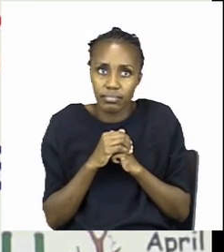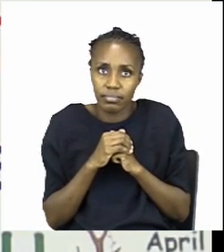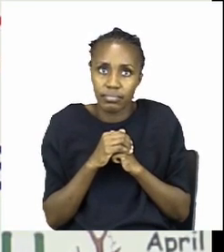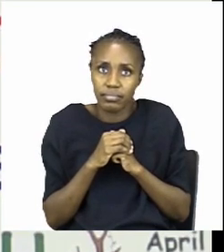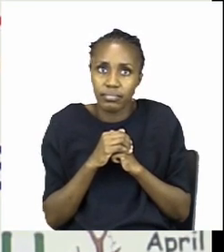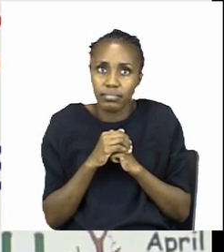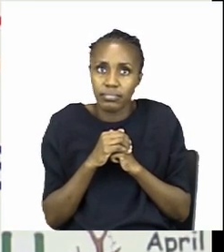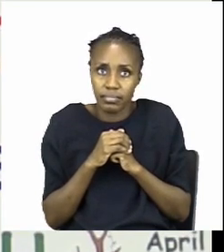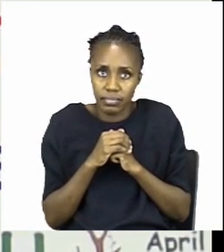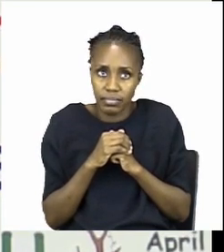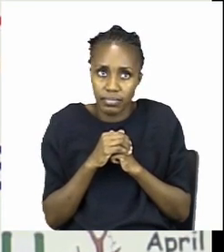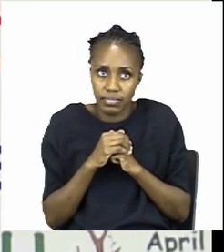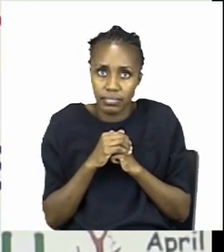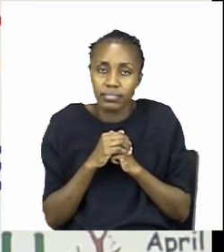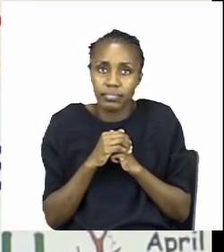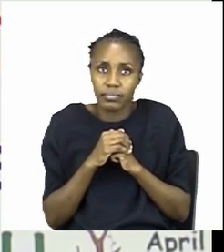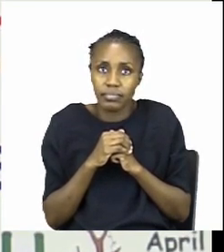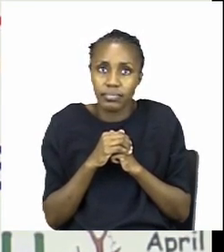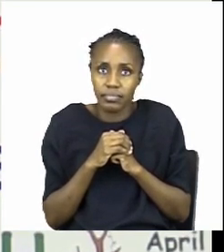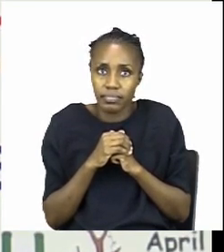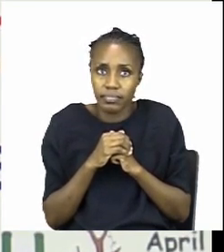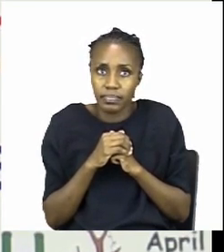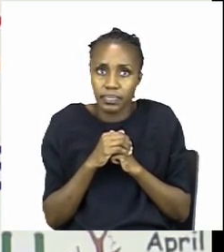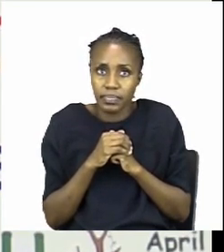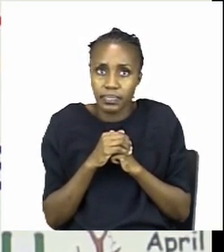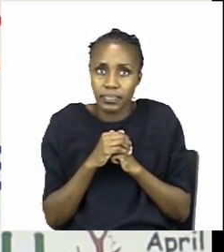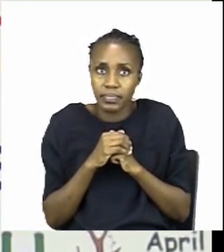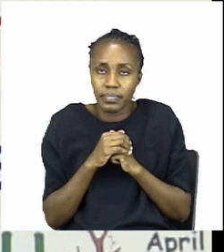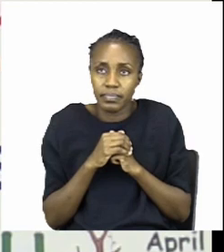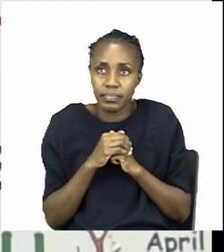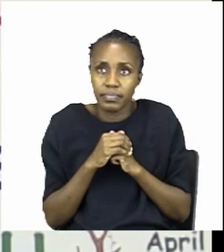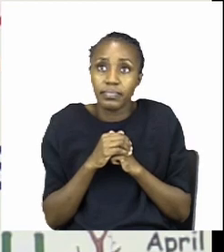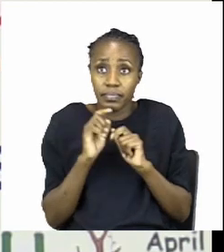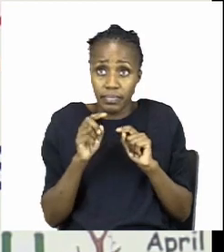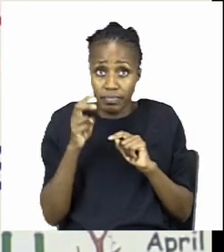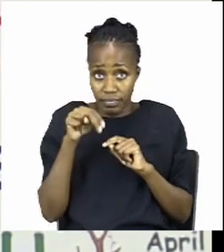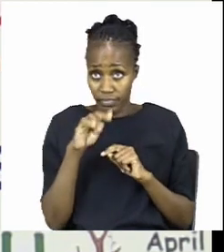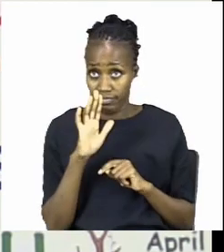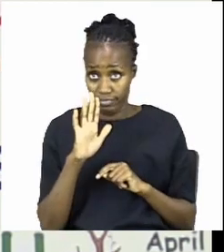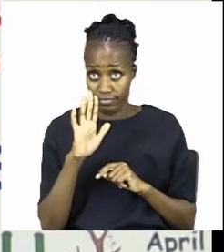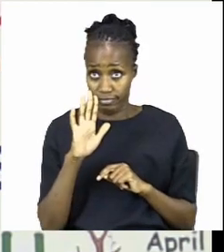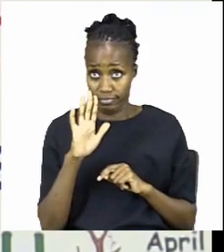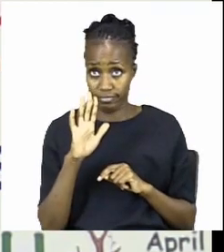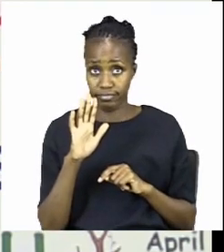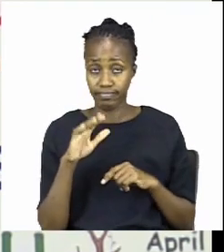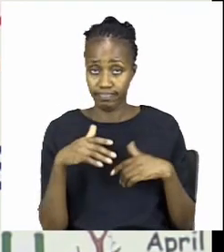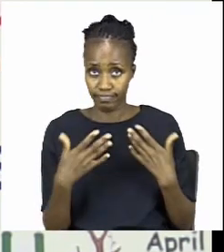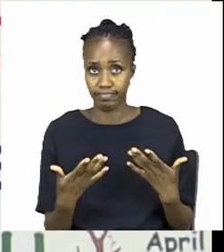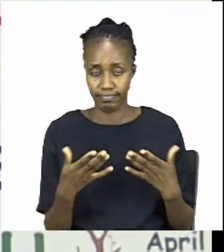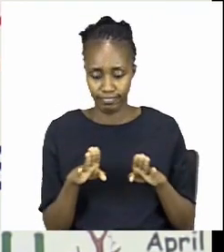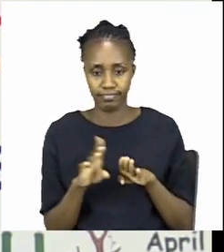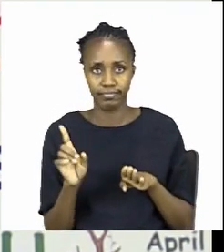5. And if we have to round up to the nearest 10, when our units is more than 4,